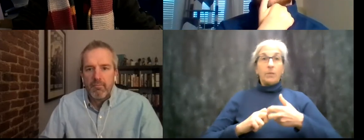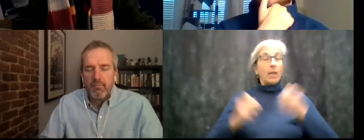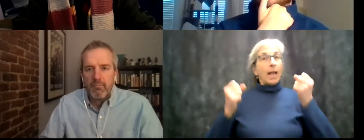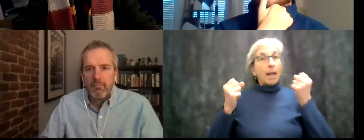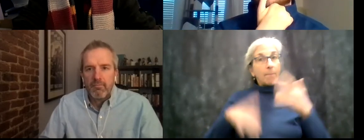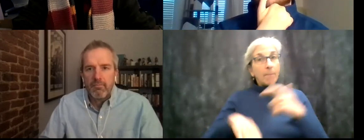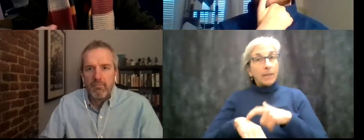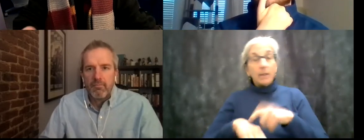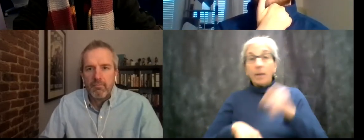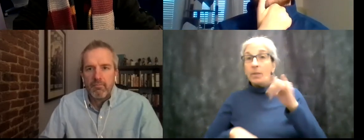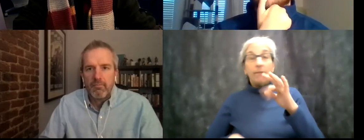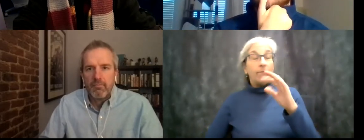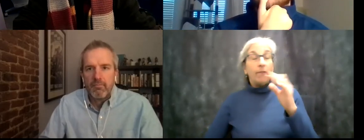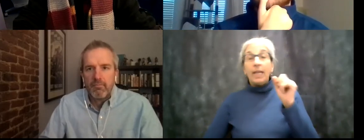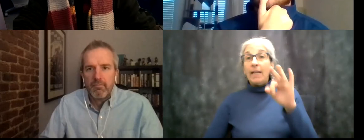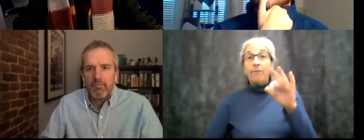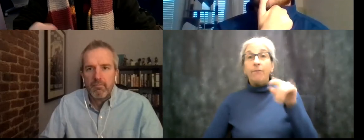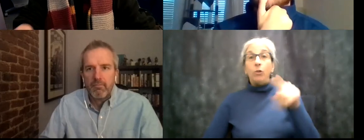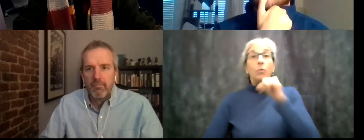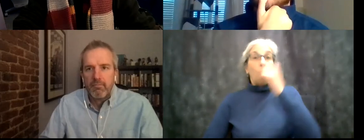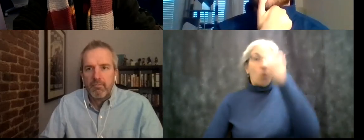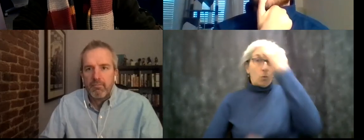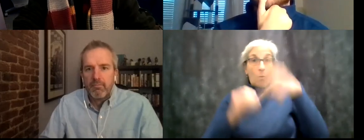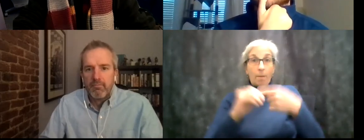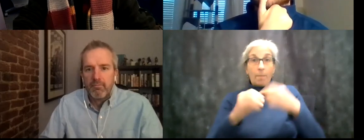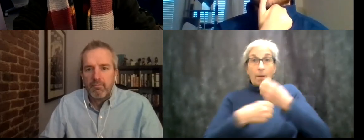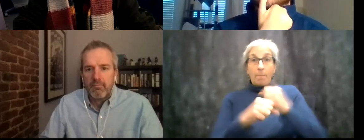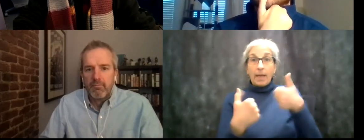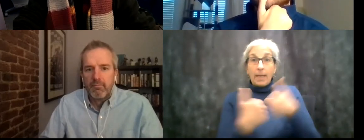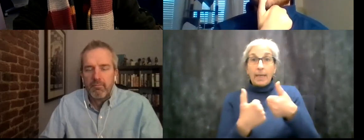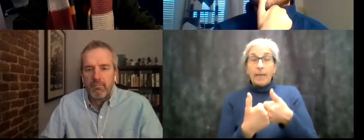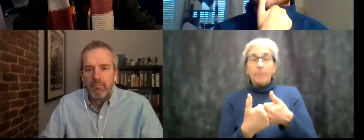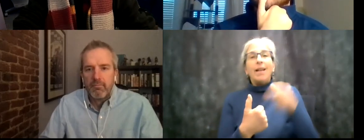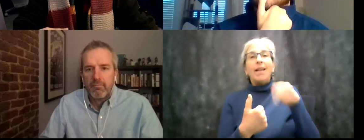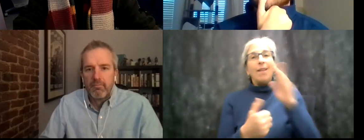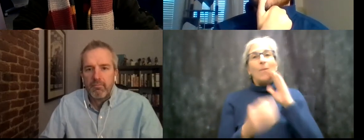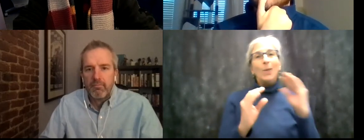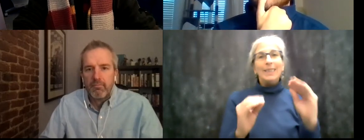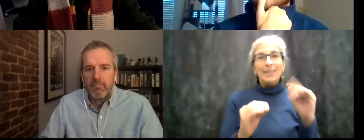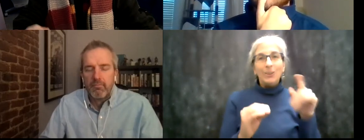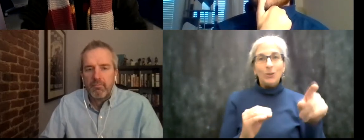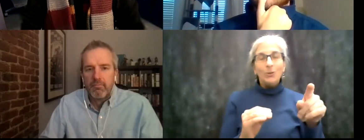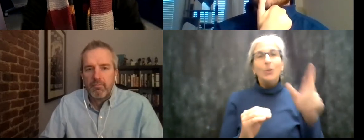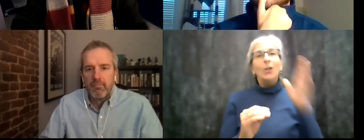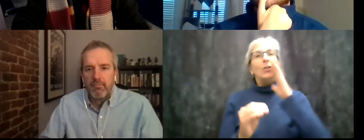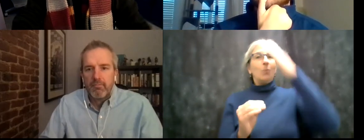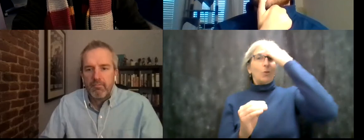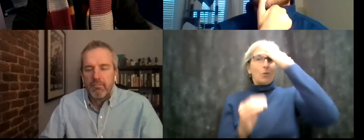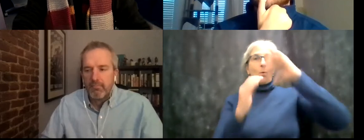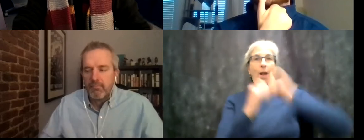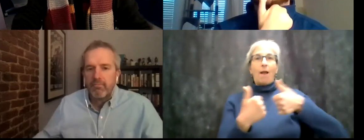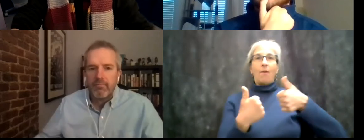making games, they're going to teach you the tools and they're going to teach you about how games are made because it will help you to help the